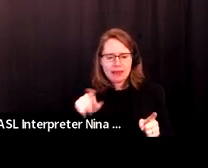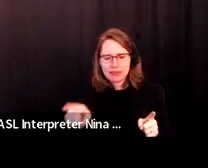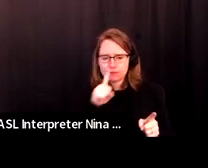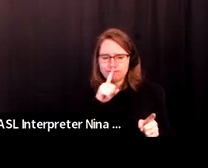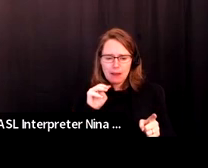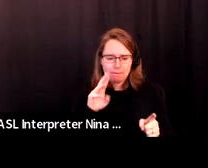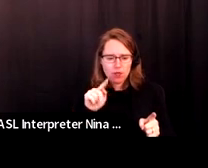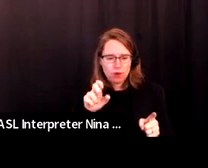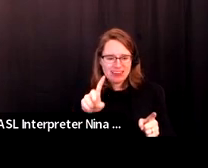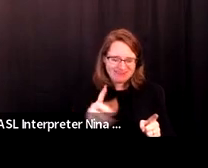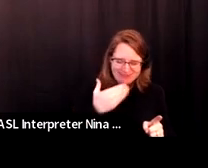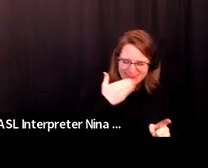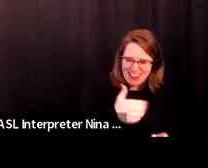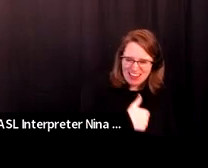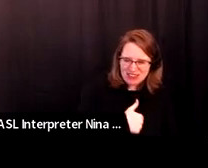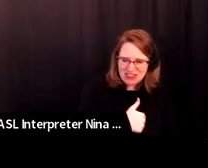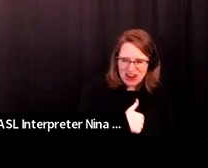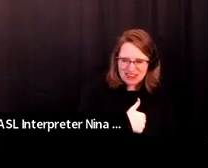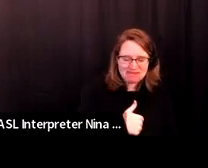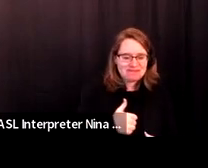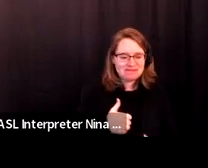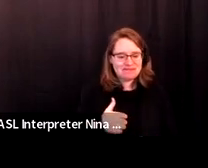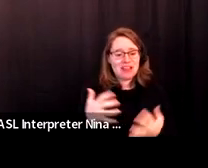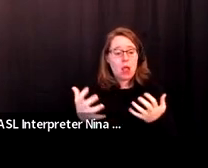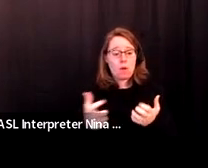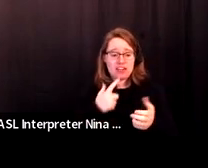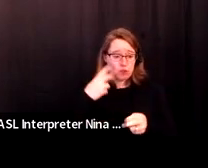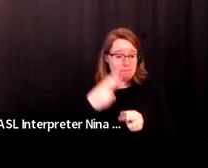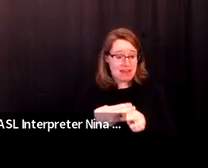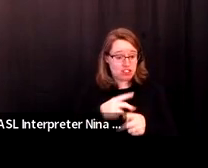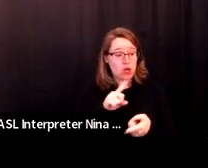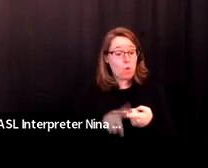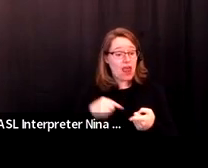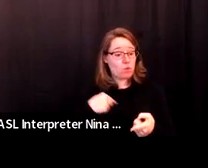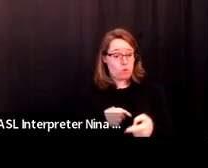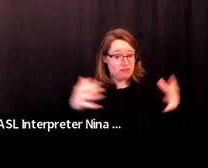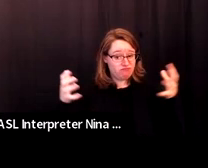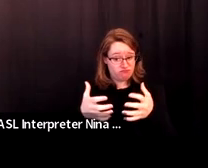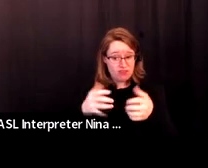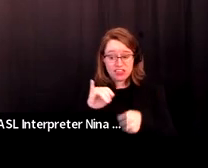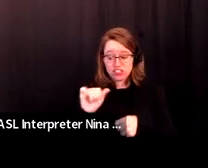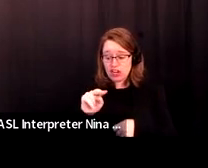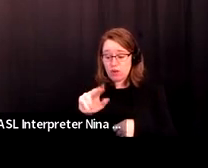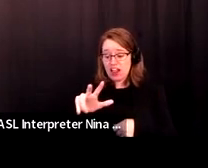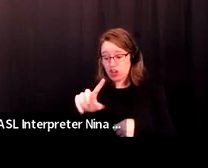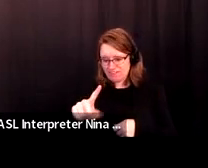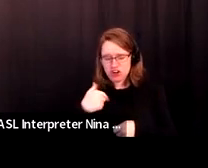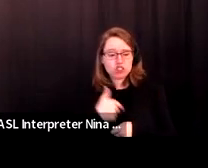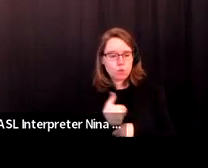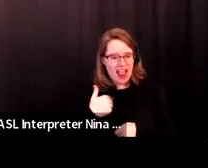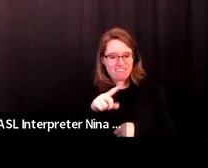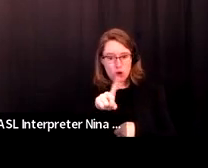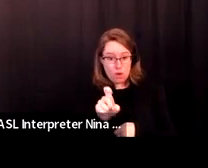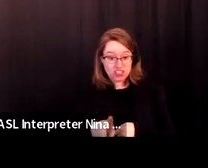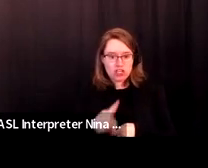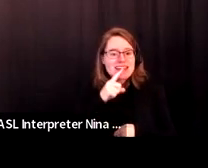Thank you. Sorry about that. I just wanted to mention that when we come back together on the 31st, we do have a prompt about is something missing from this group